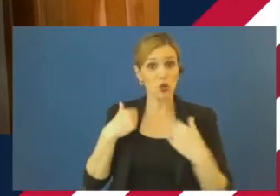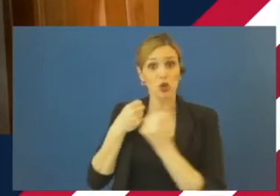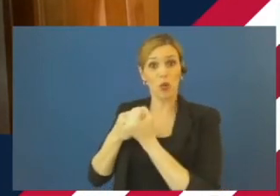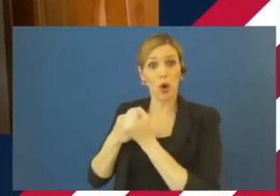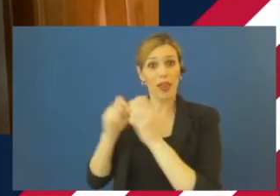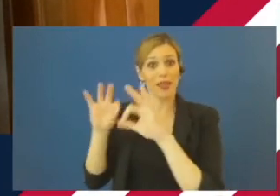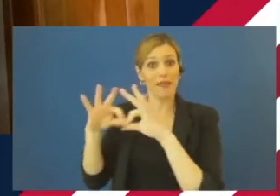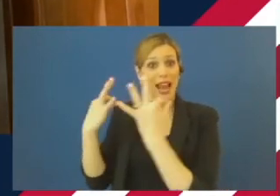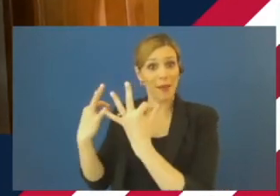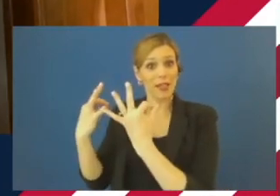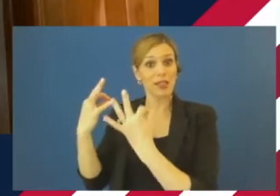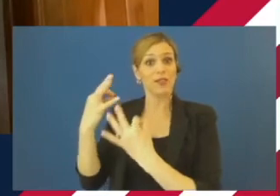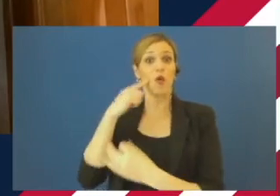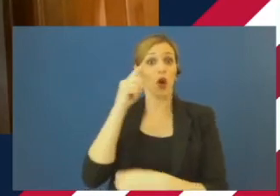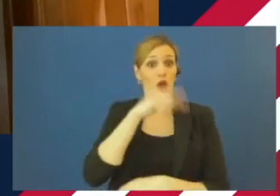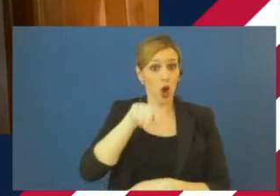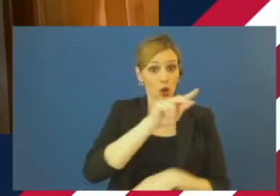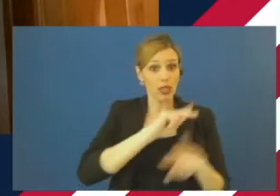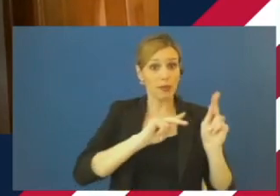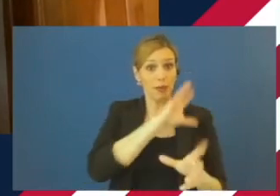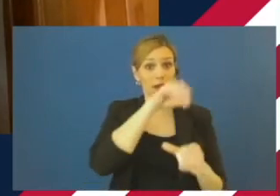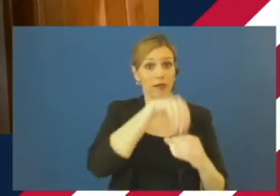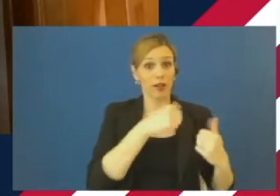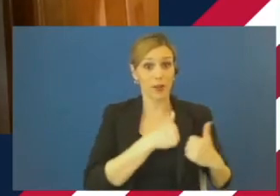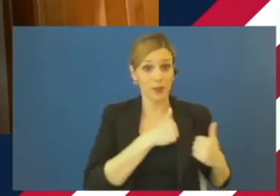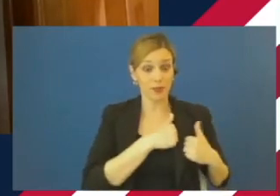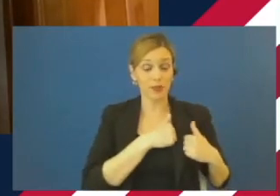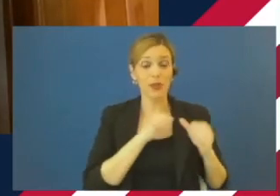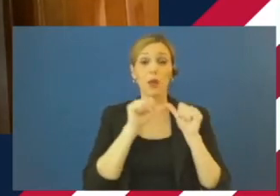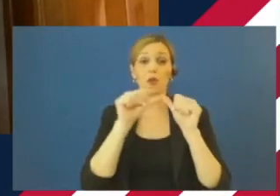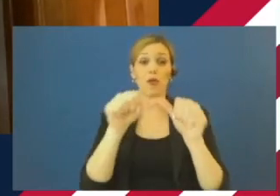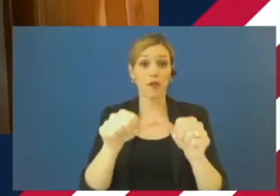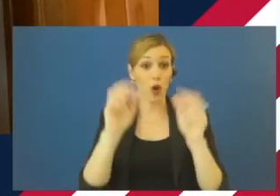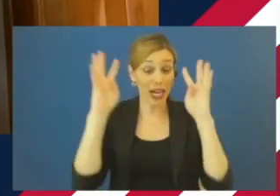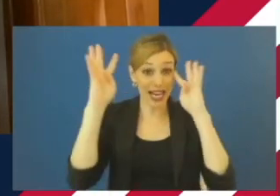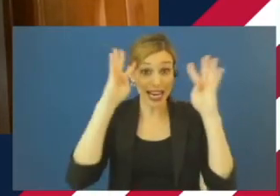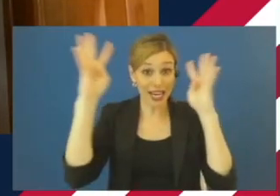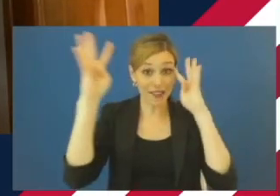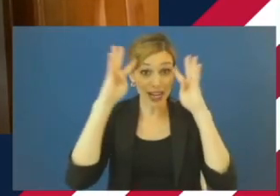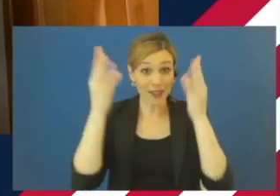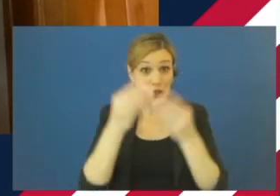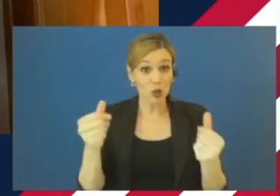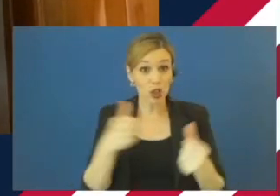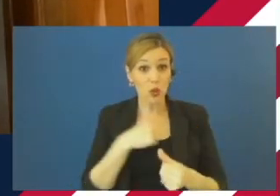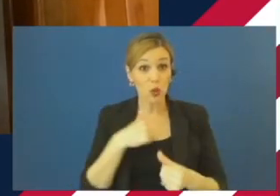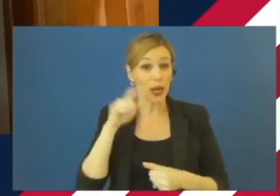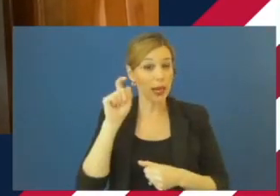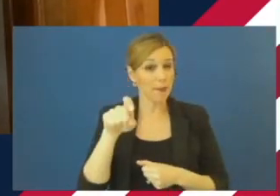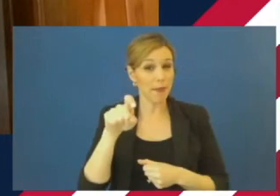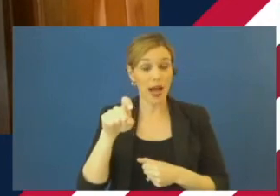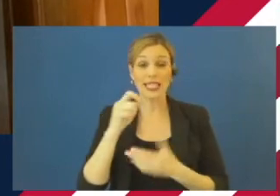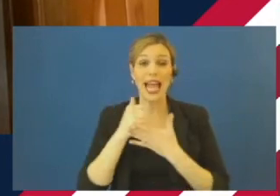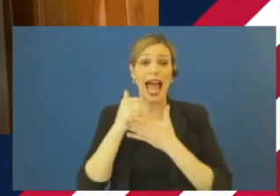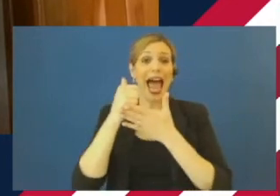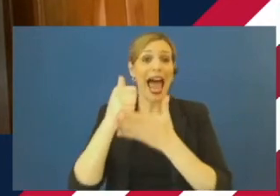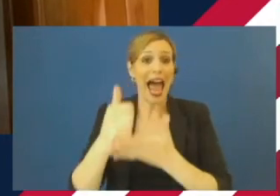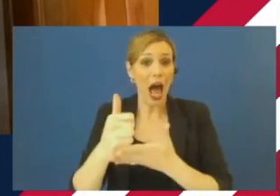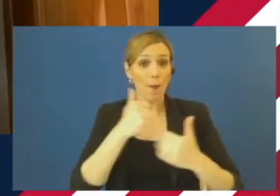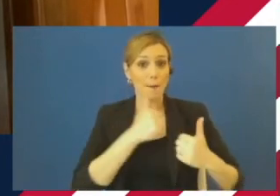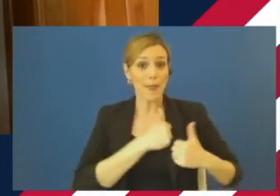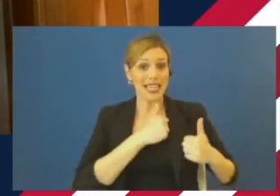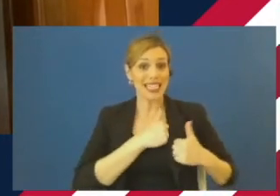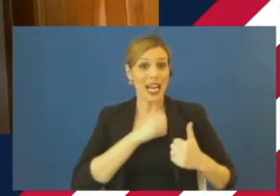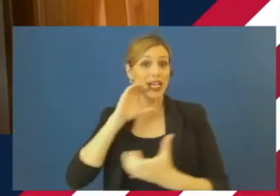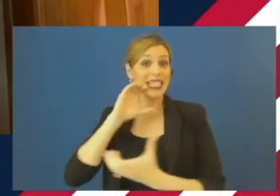counterparts. Moving forward, innovative solutions must be used to reskill and upskill our military spouses. Access to community